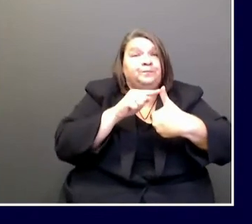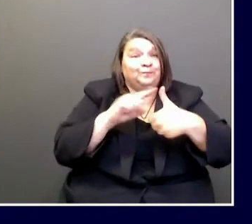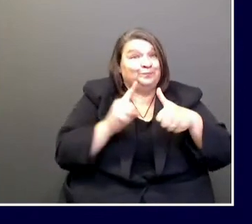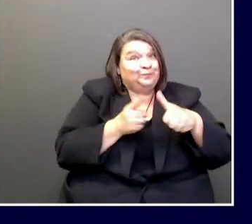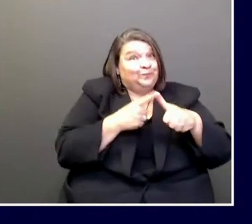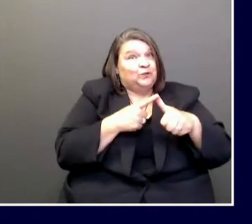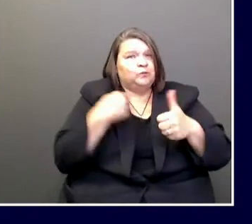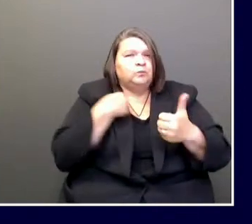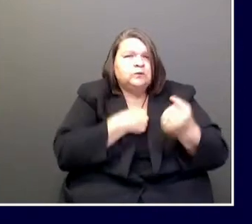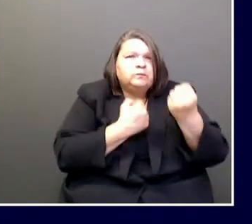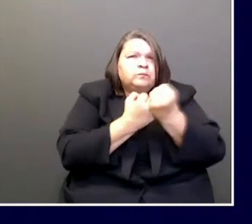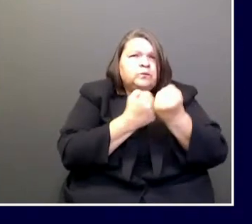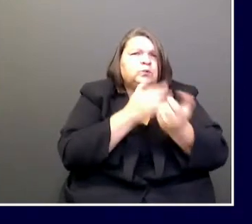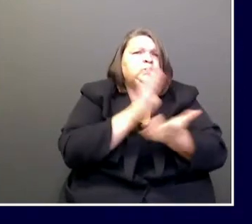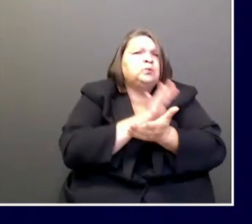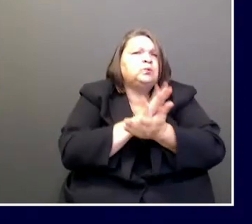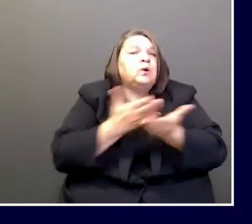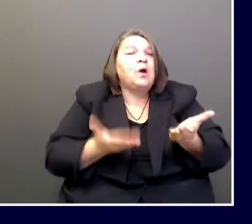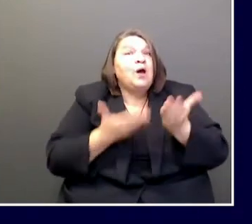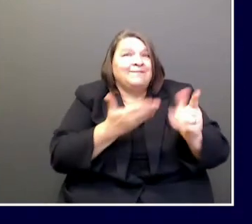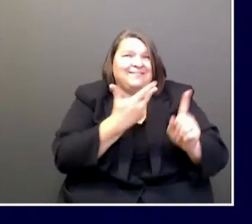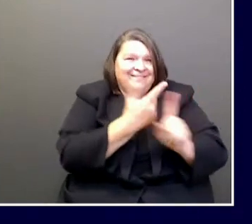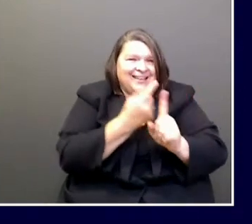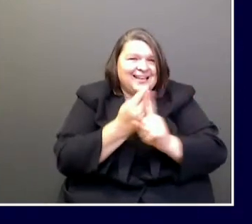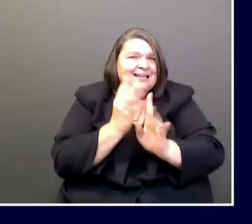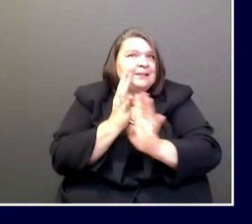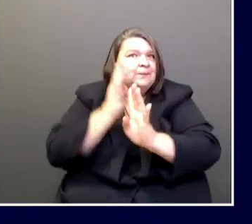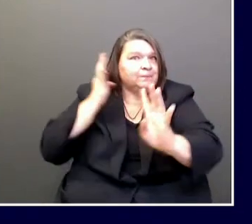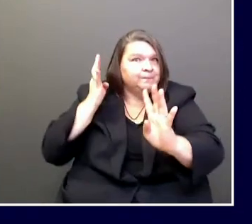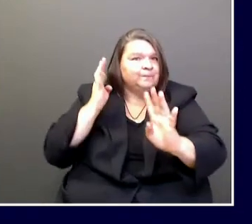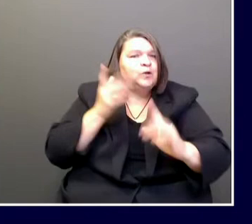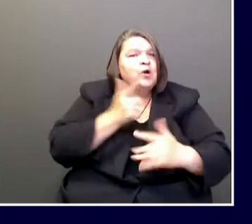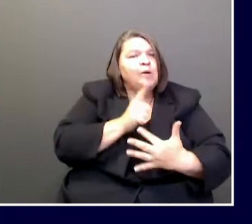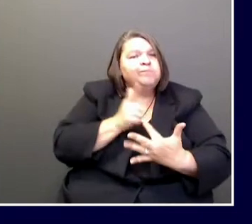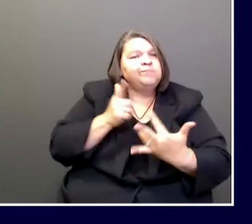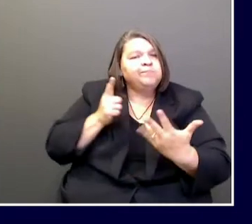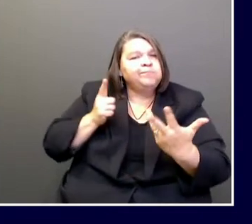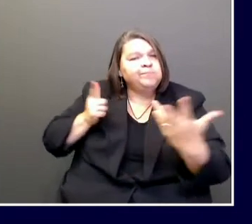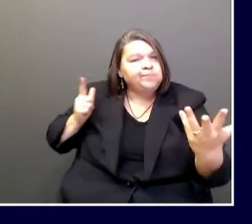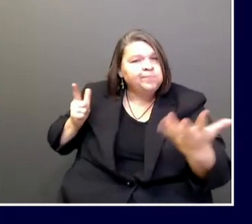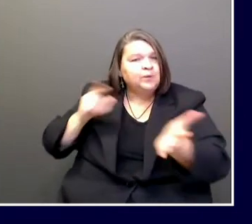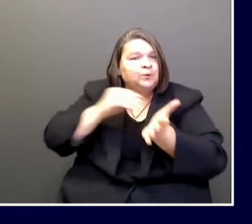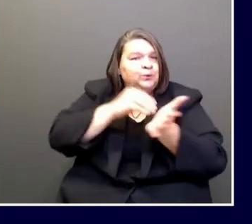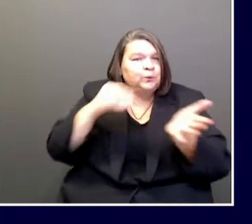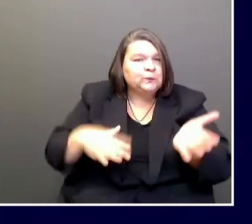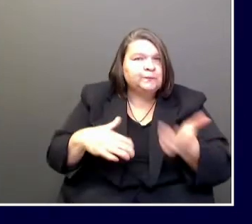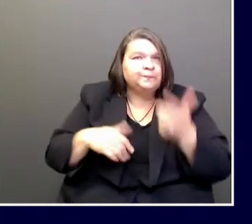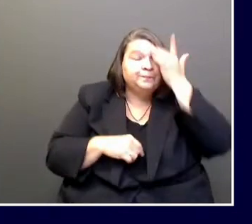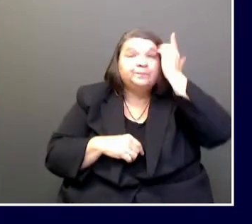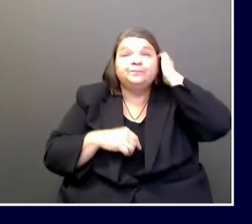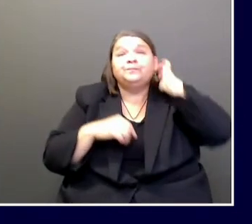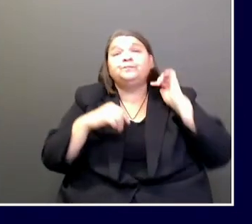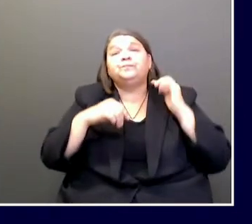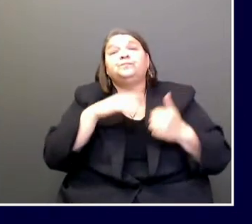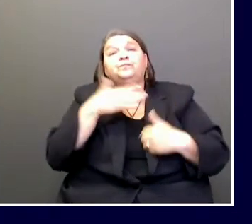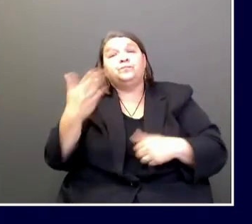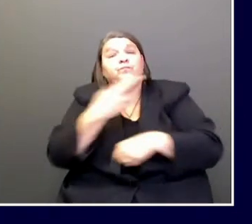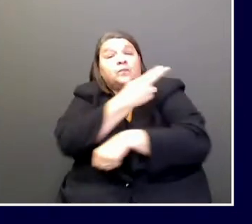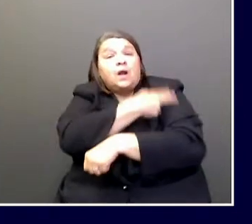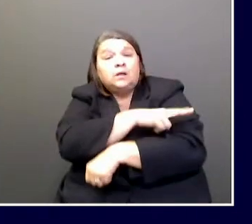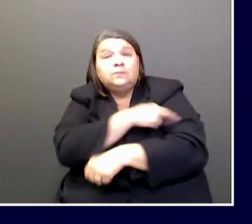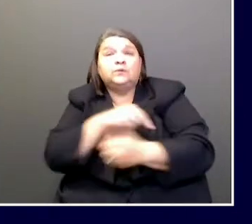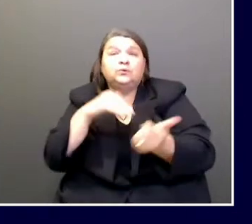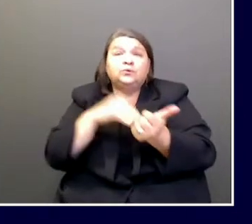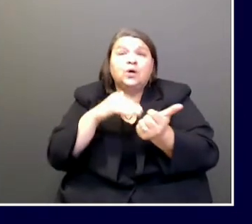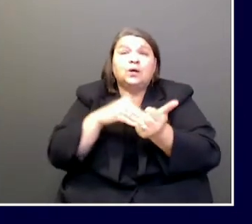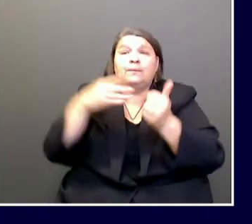Maine CDC will connect interested schools with Maine's hospitals, doctors, and public health nurses, among others, using